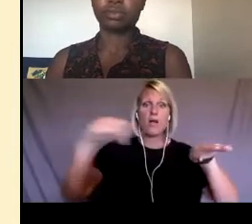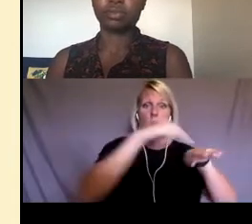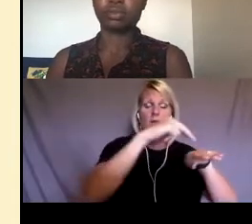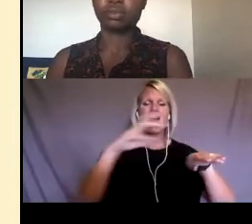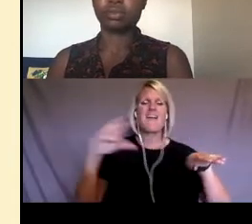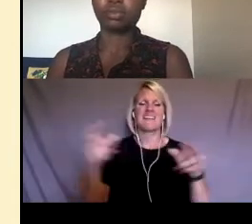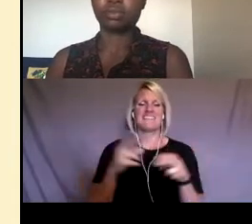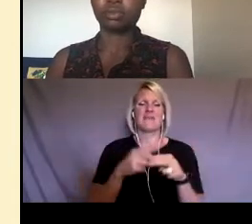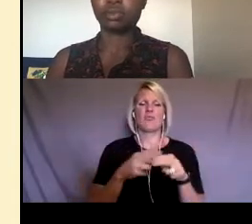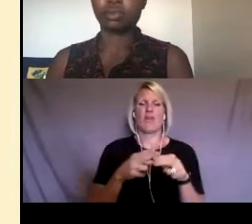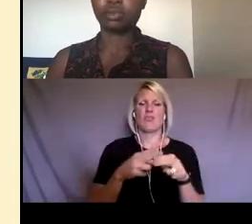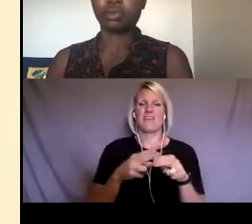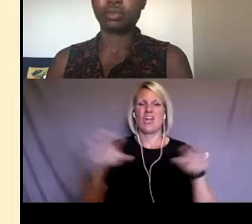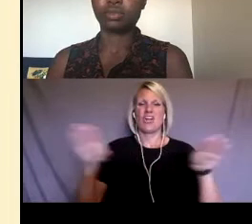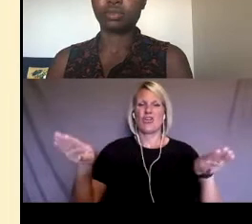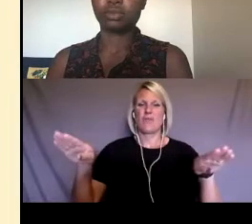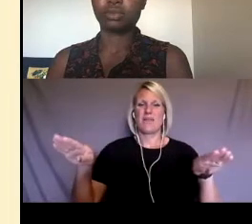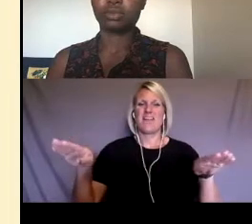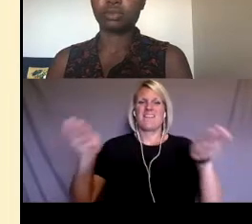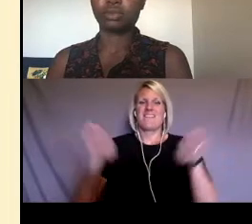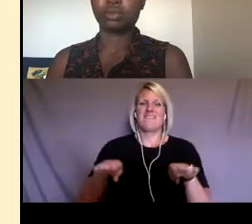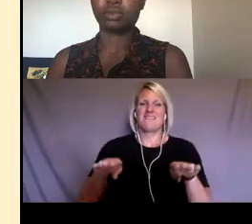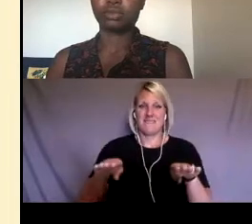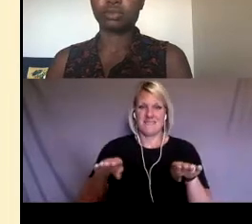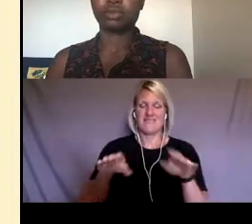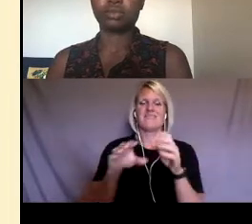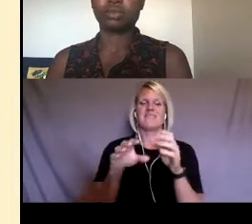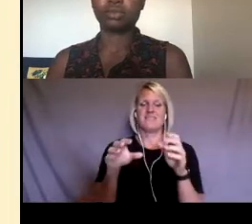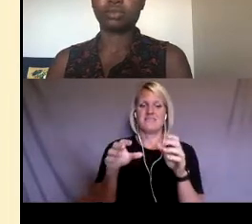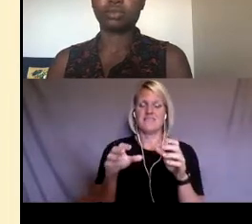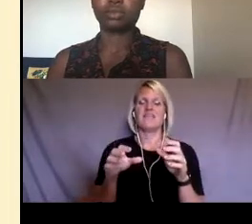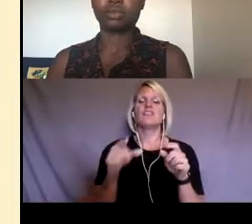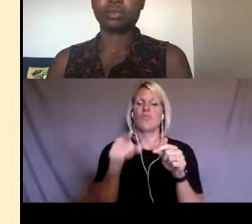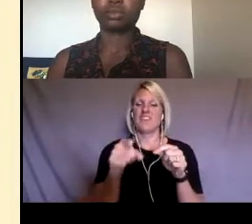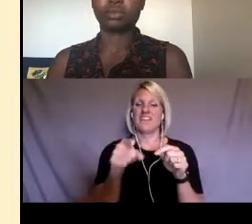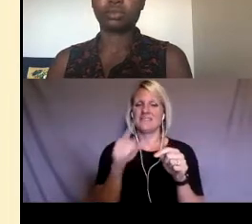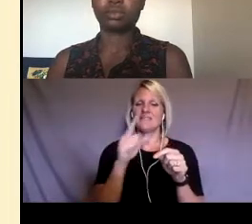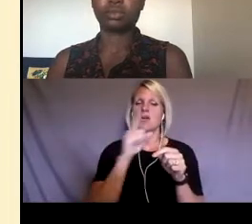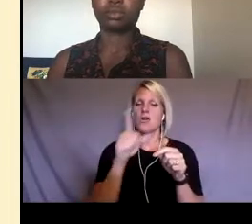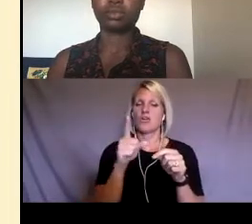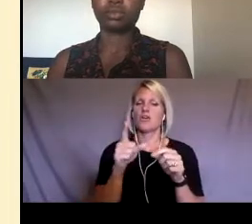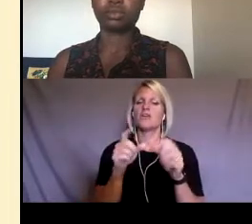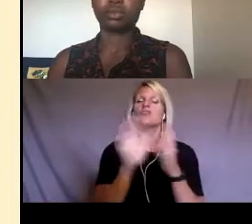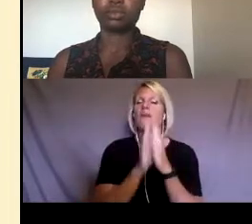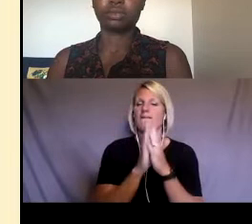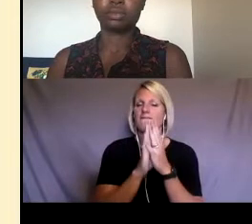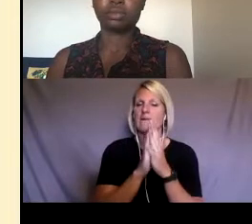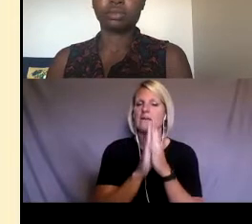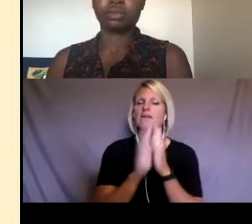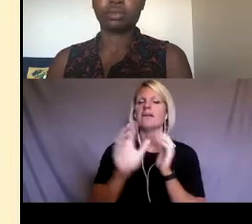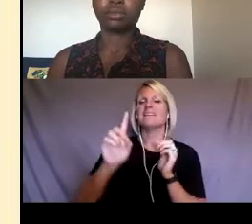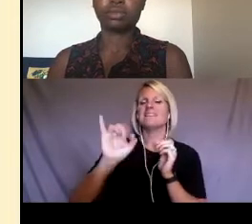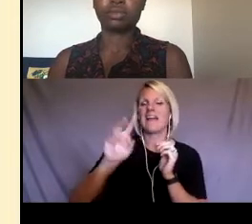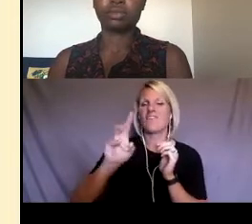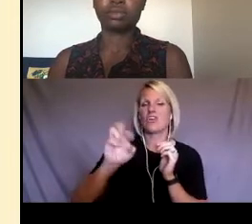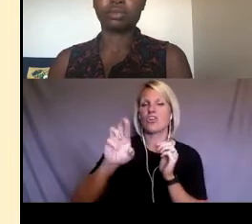So these are also traffic diverters, but they're smaller plastic ones. They're of